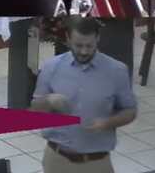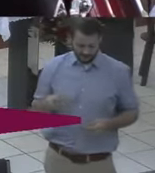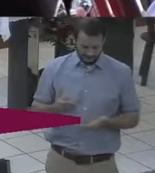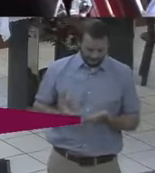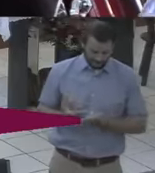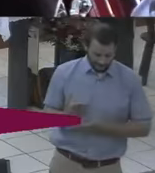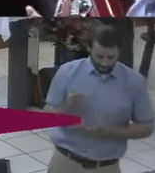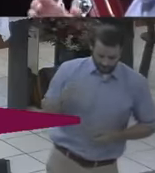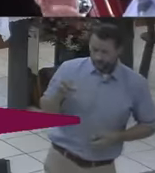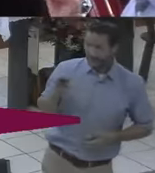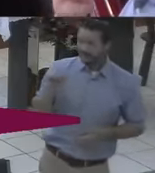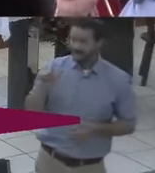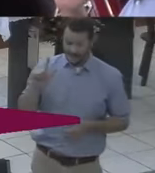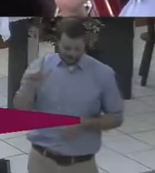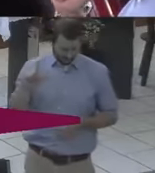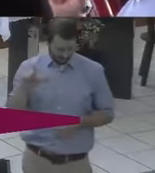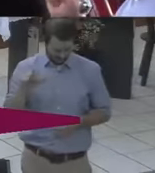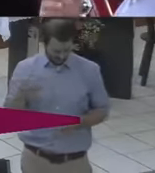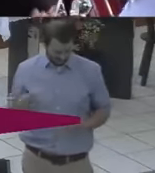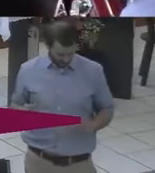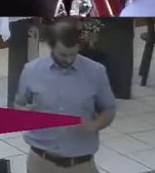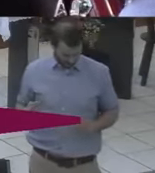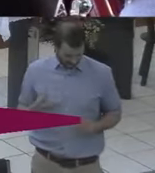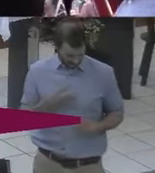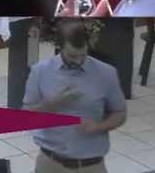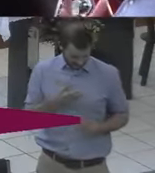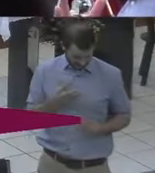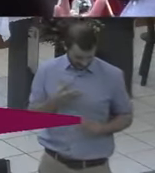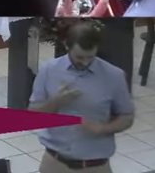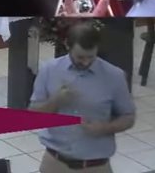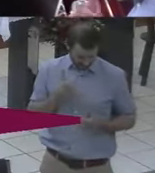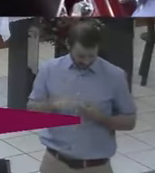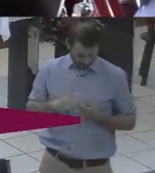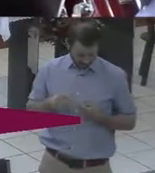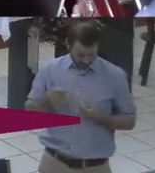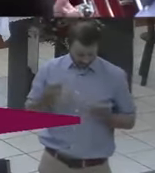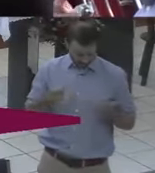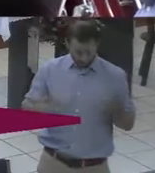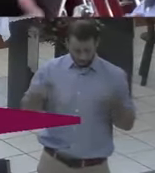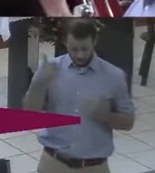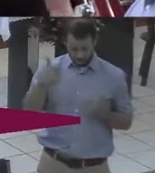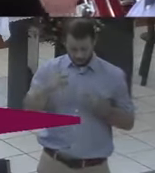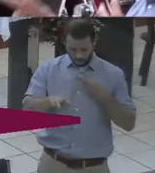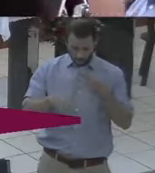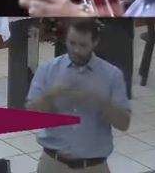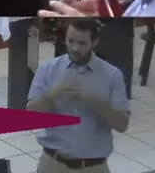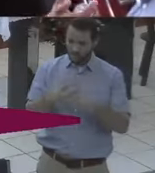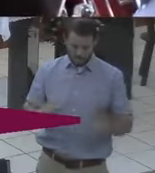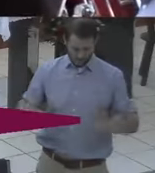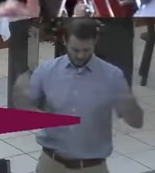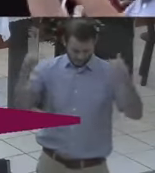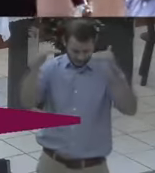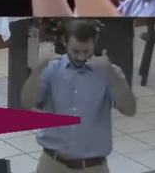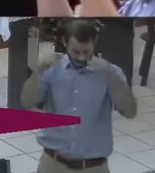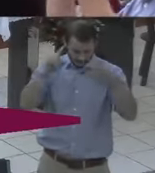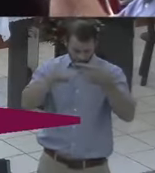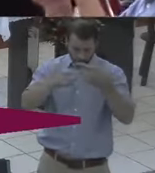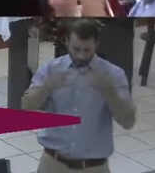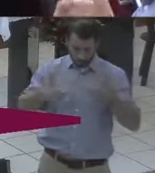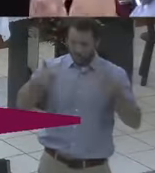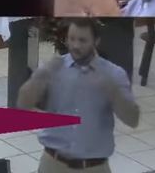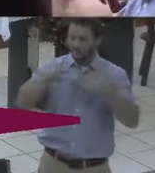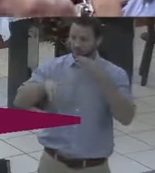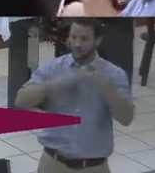We're traveling through Emmanuel's ground to greater worlds on high, to